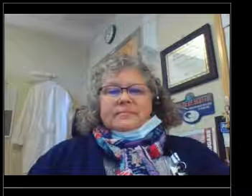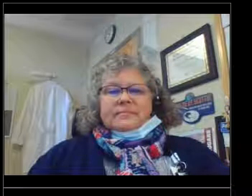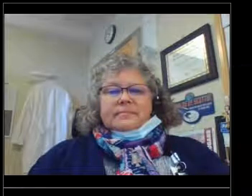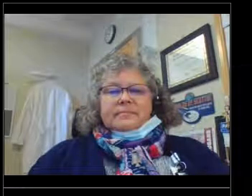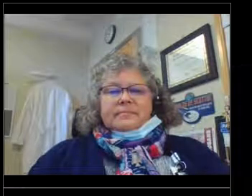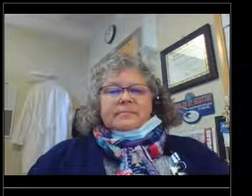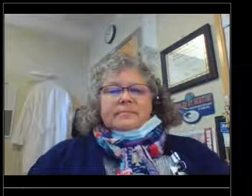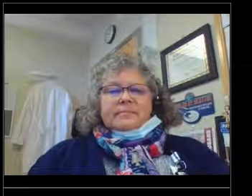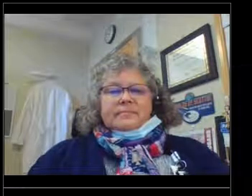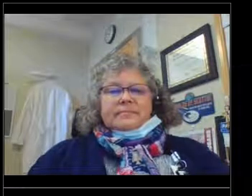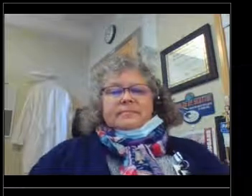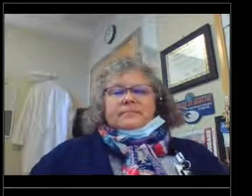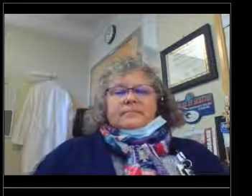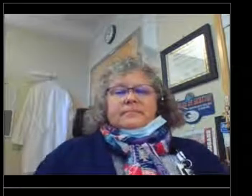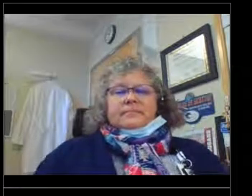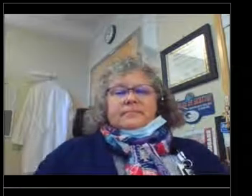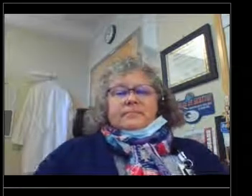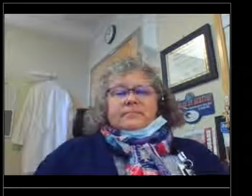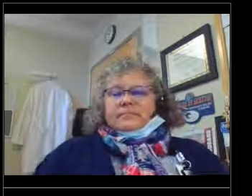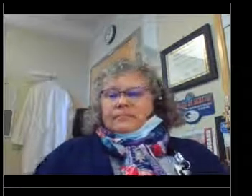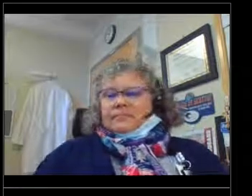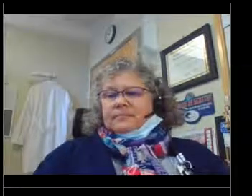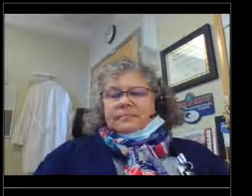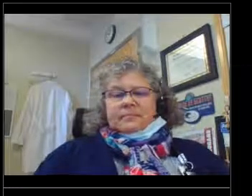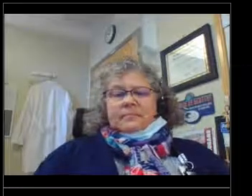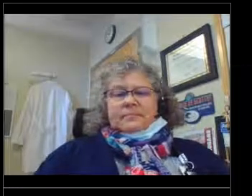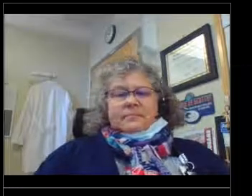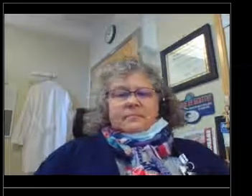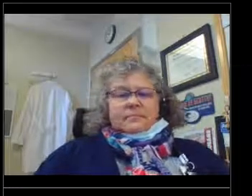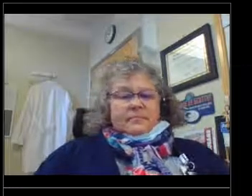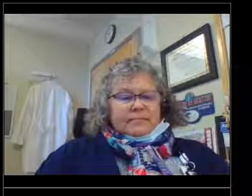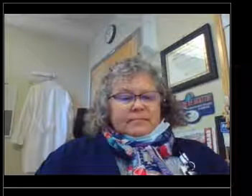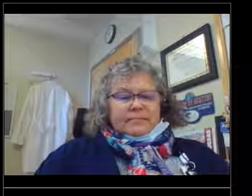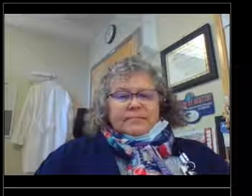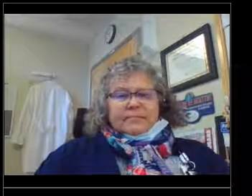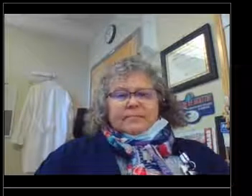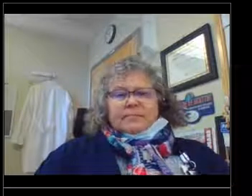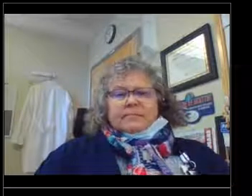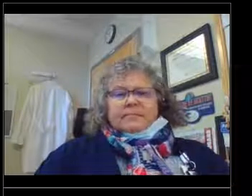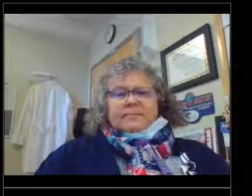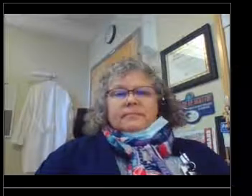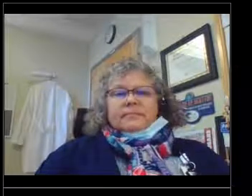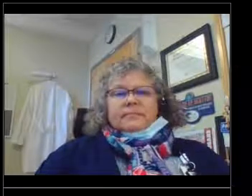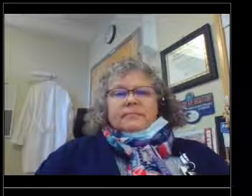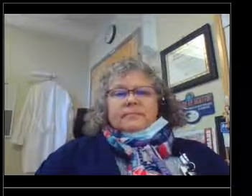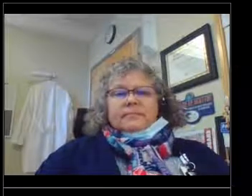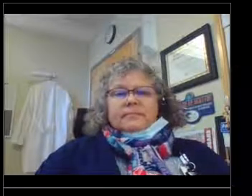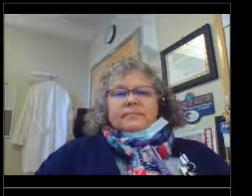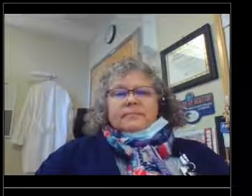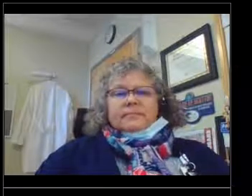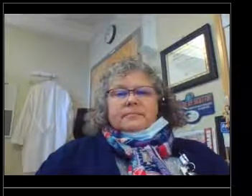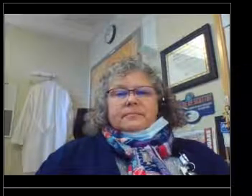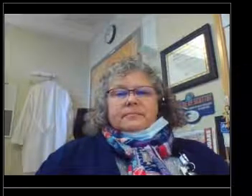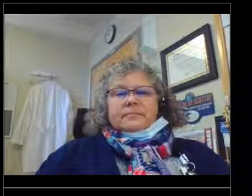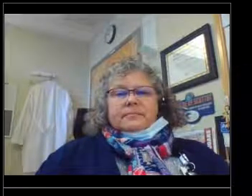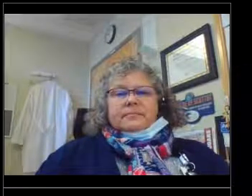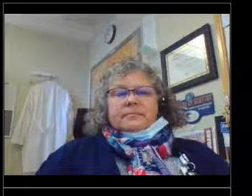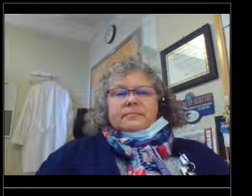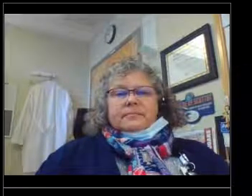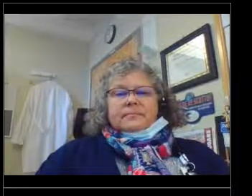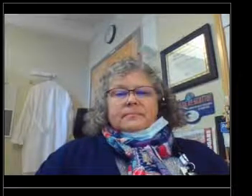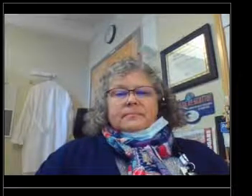And so here's a quick case study. If you have a PA that provides substandard care, maybe it was a complex patient, there was a